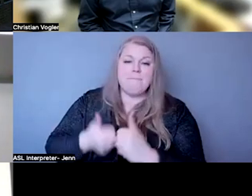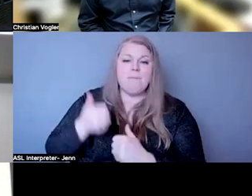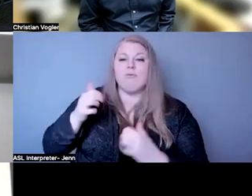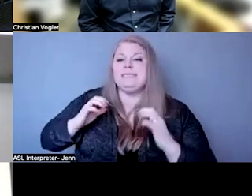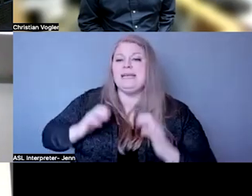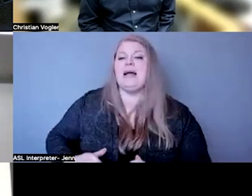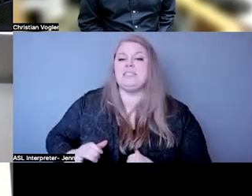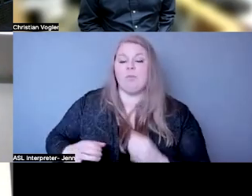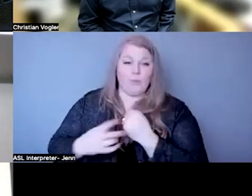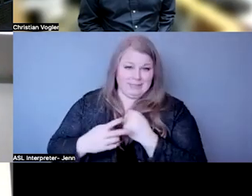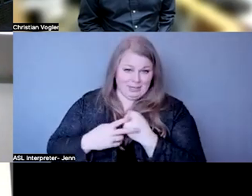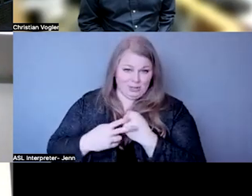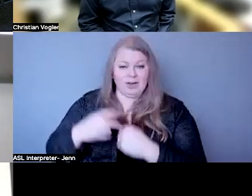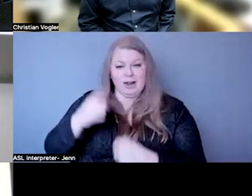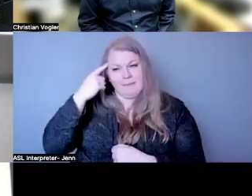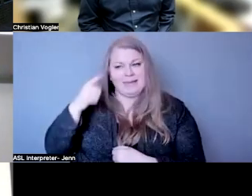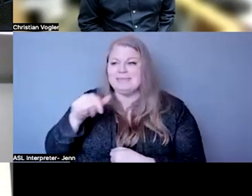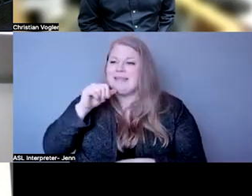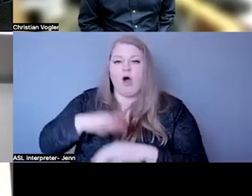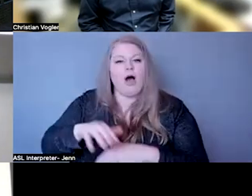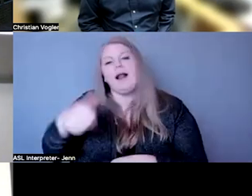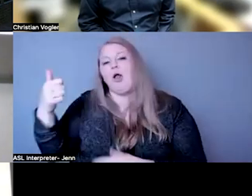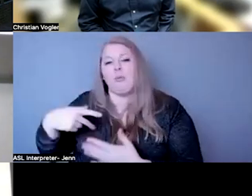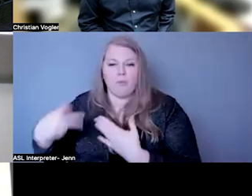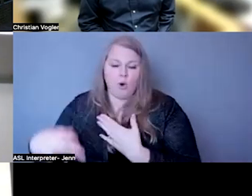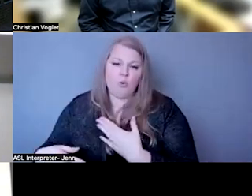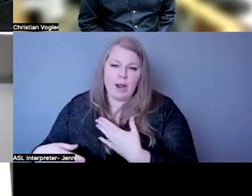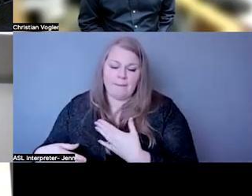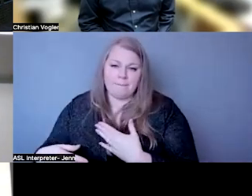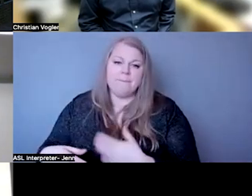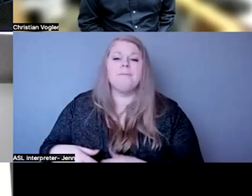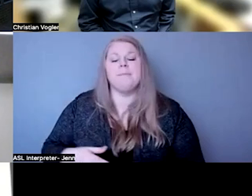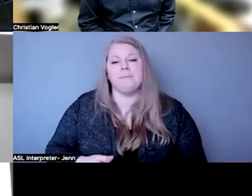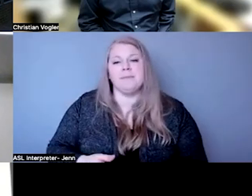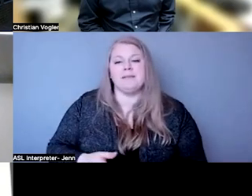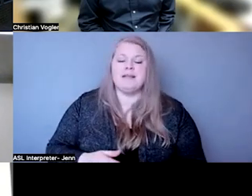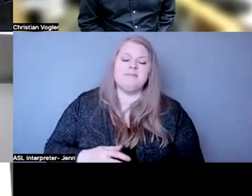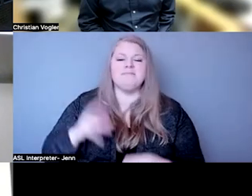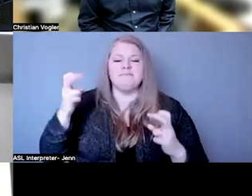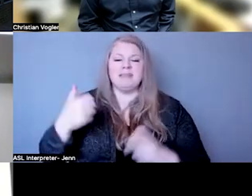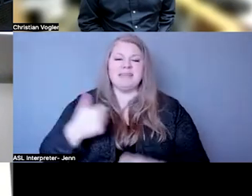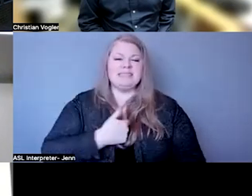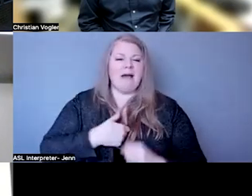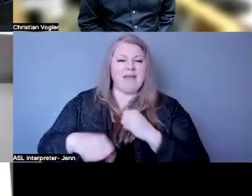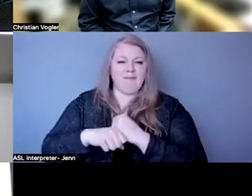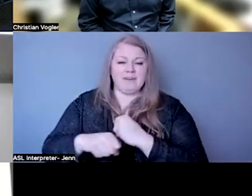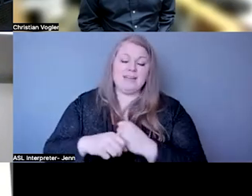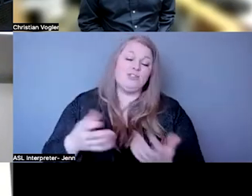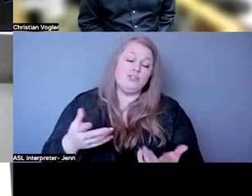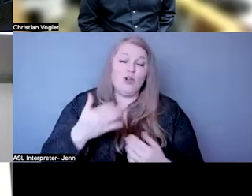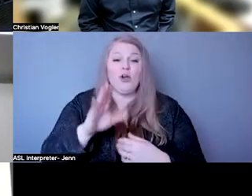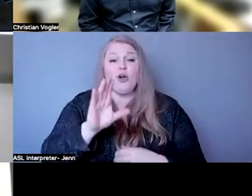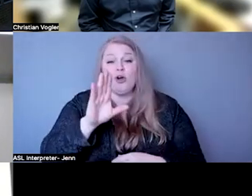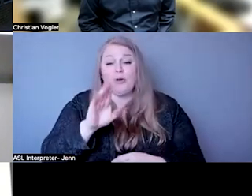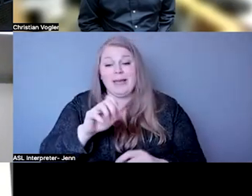customer retention because it's not on any other program, and things like this, sort of self-advertising. And so there may be commercial